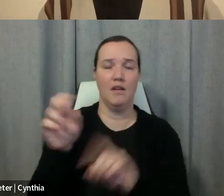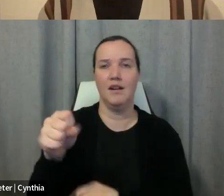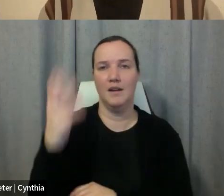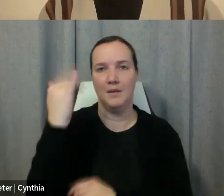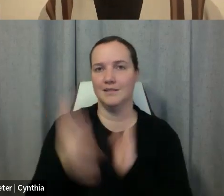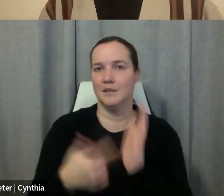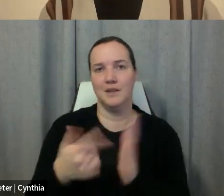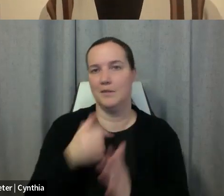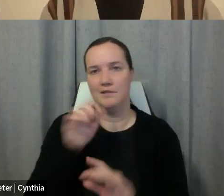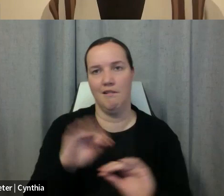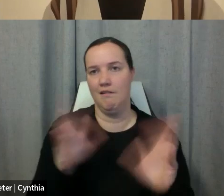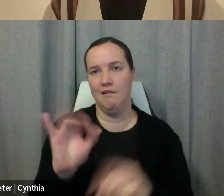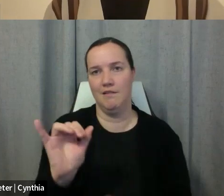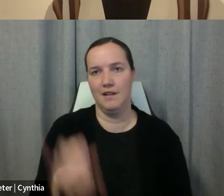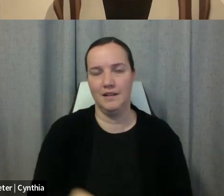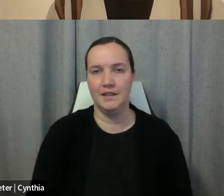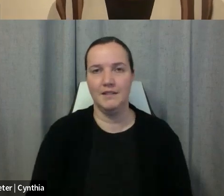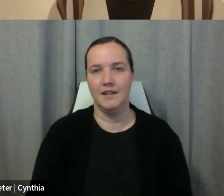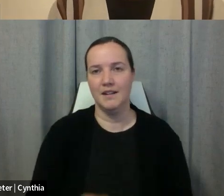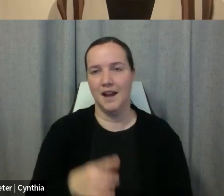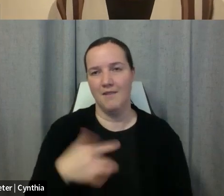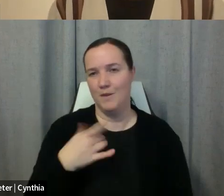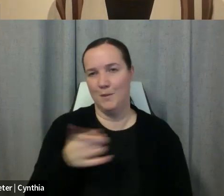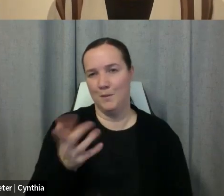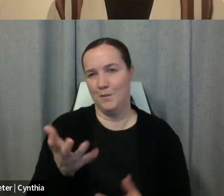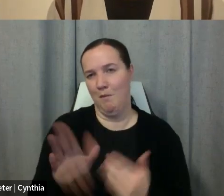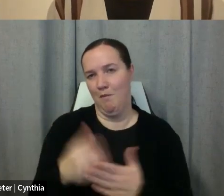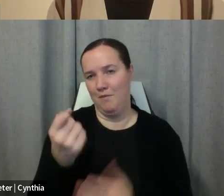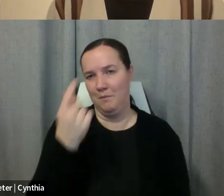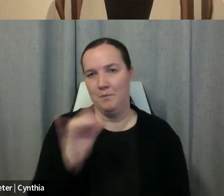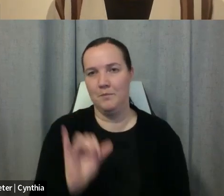not as straightforward as that, as I think you all appreciate and know.